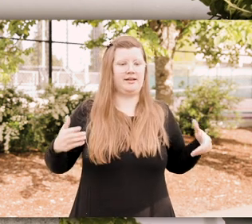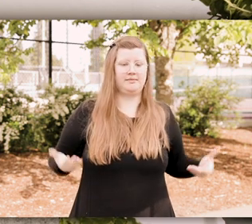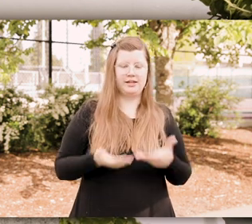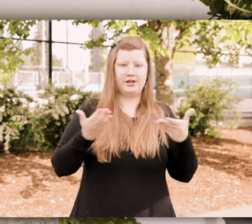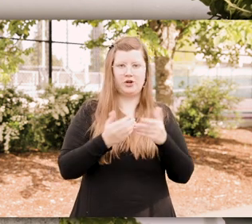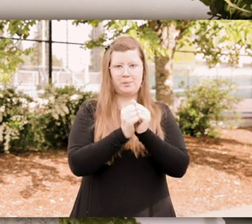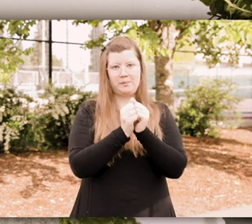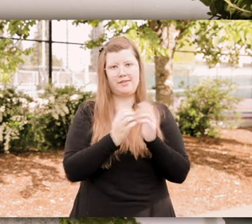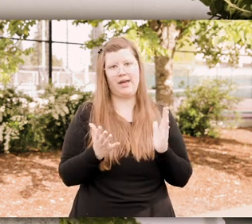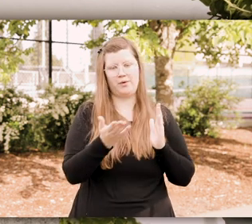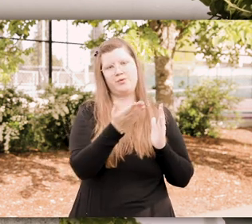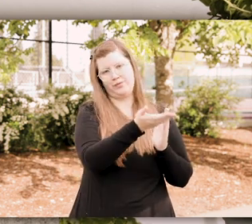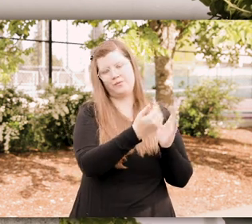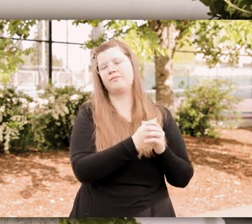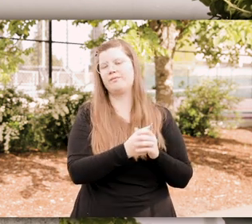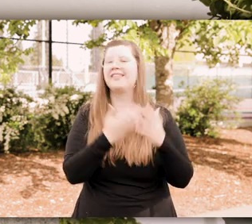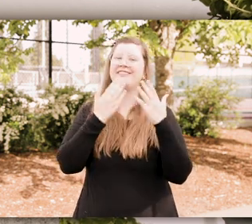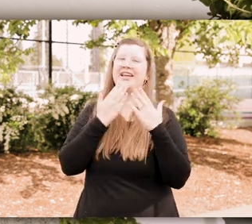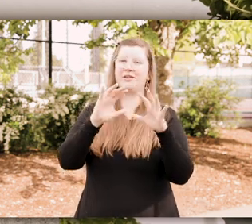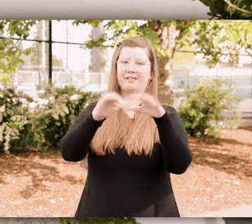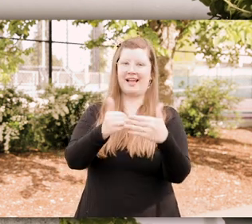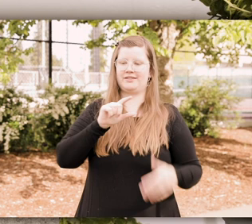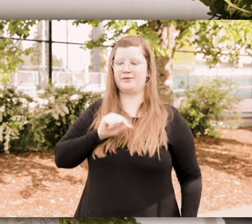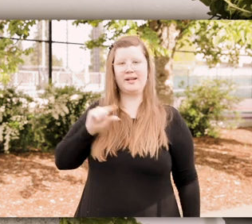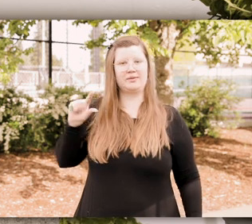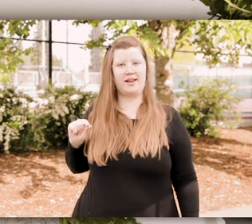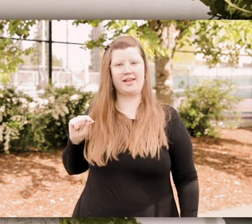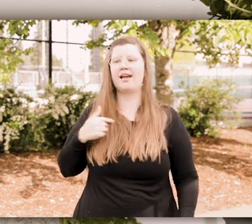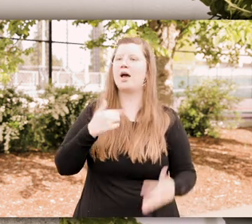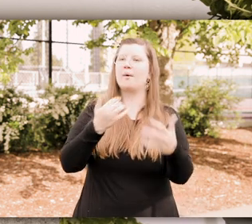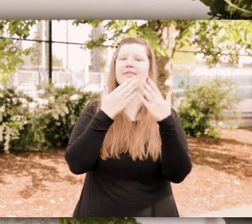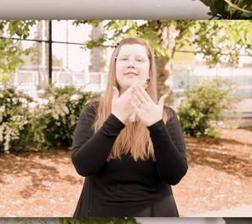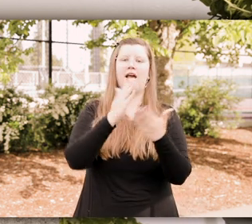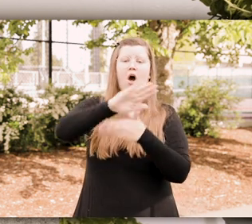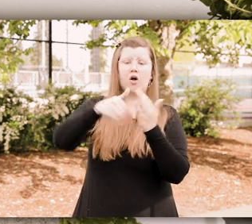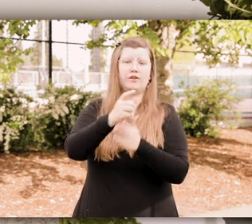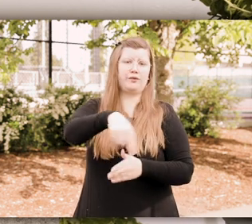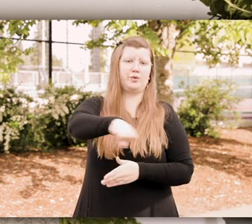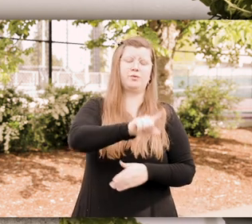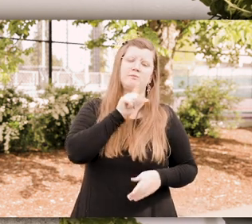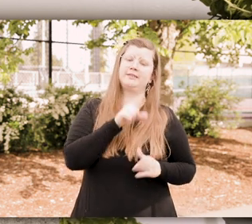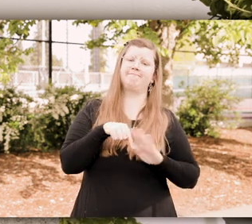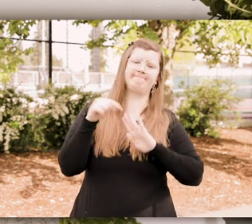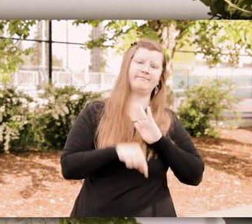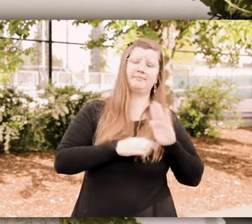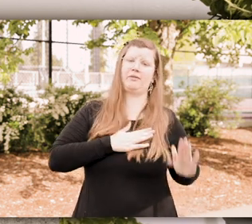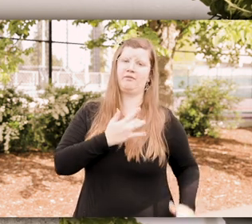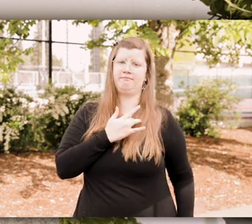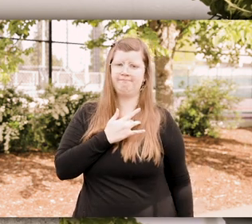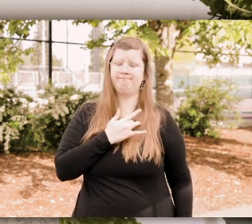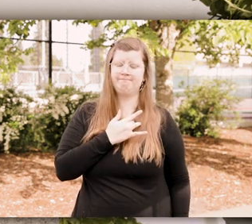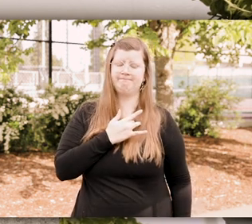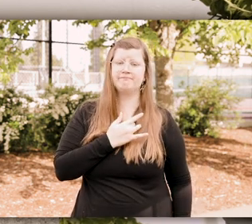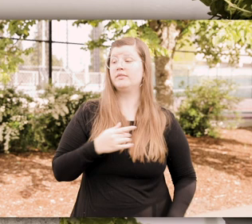thank all of you from the bottom of my heart. For the past 4 years, you've supported me and made me